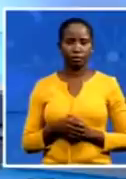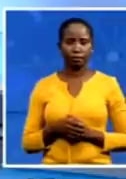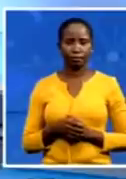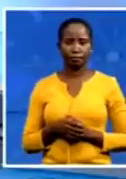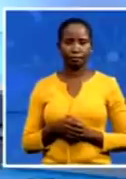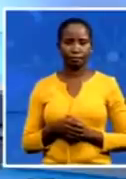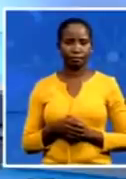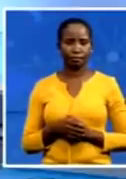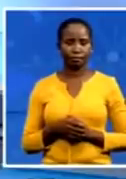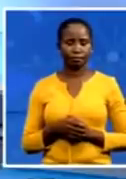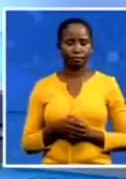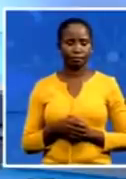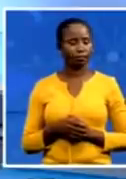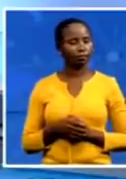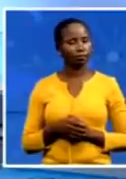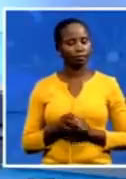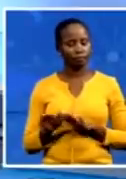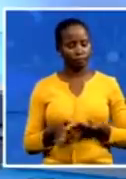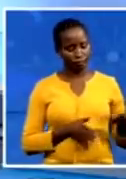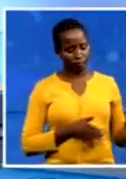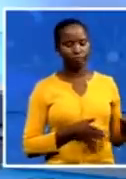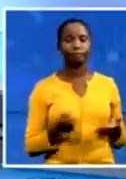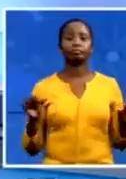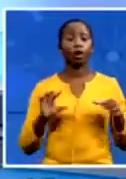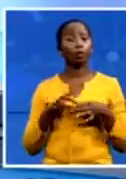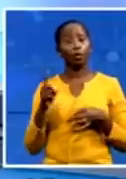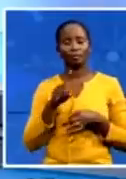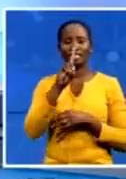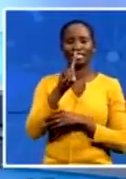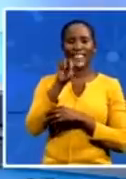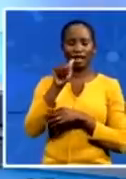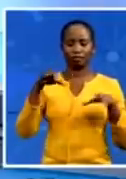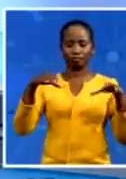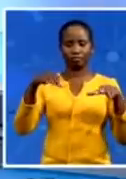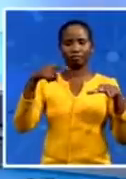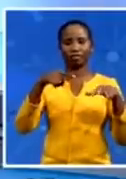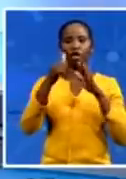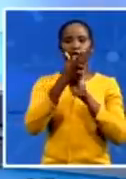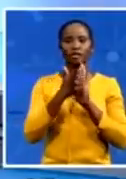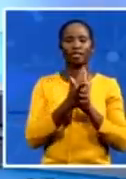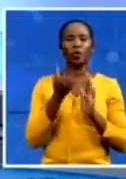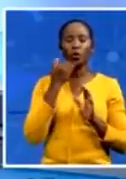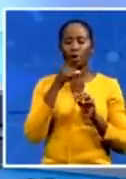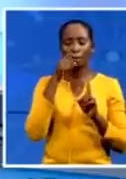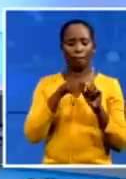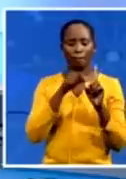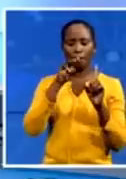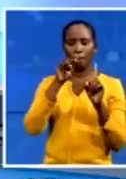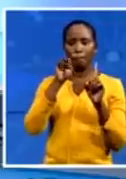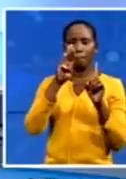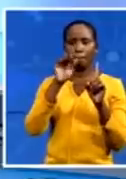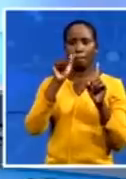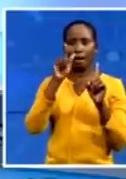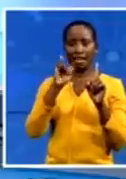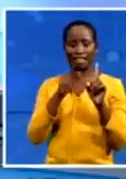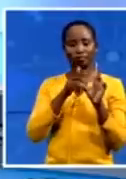The Democratic Alliance member of the KZN legislature, Mbali Ntuli, has resigned. She has resigned as both a DA member and as a member